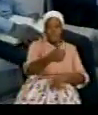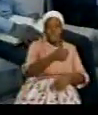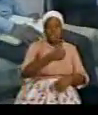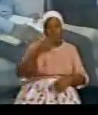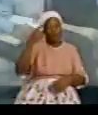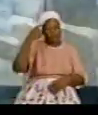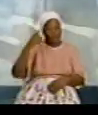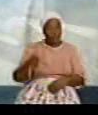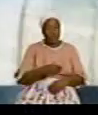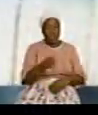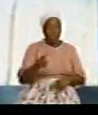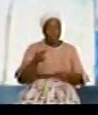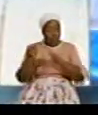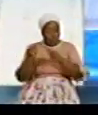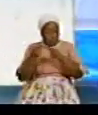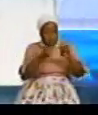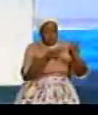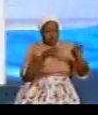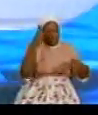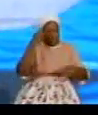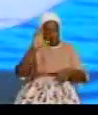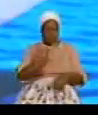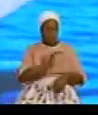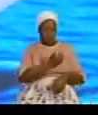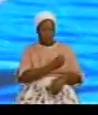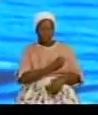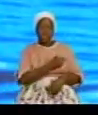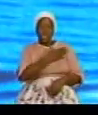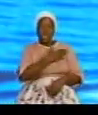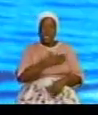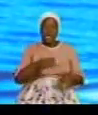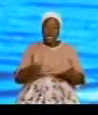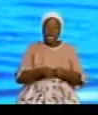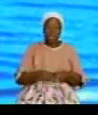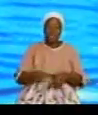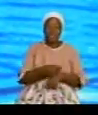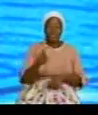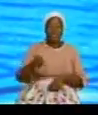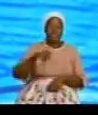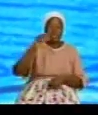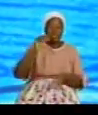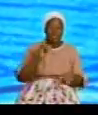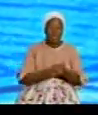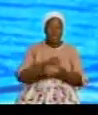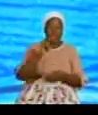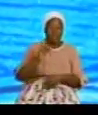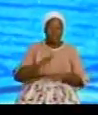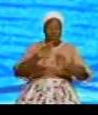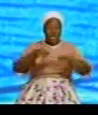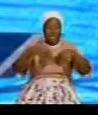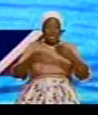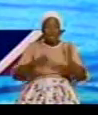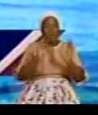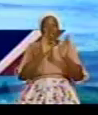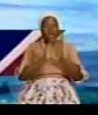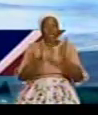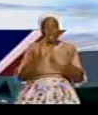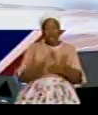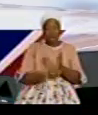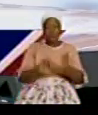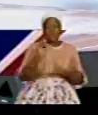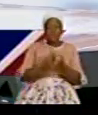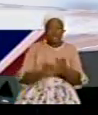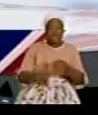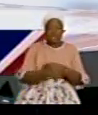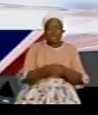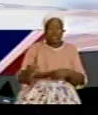for they watch for your souls as they that must give account, that